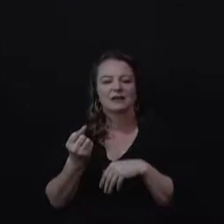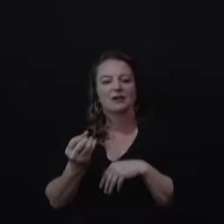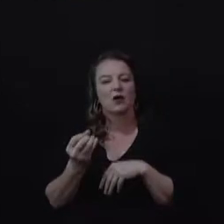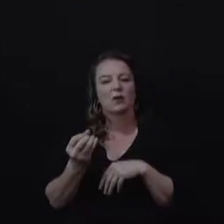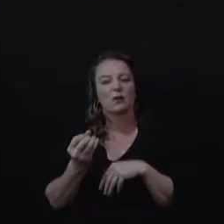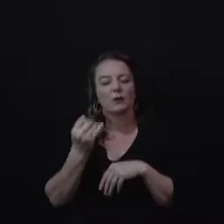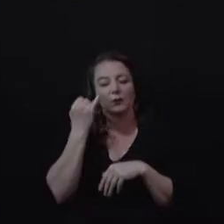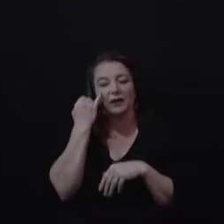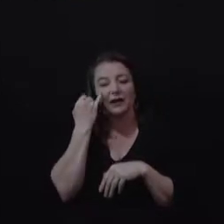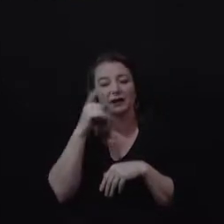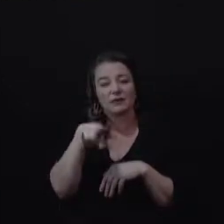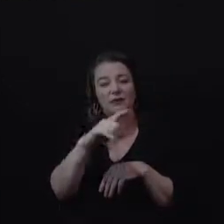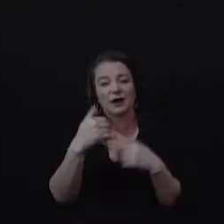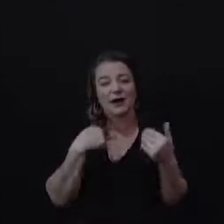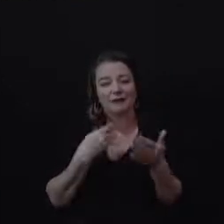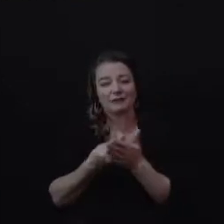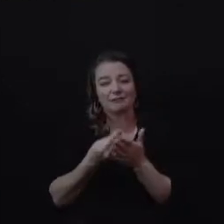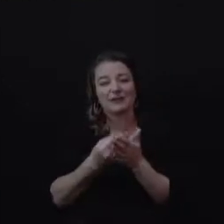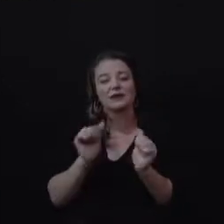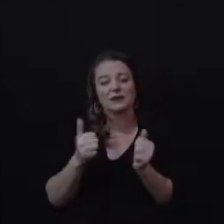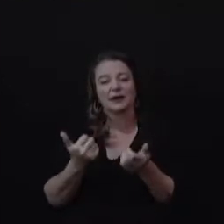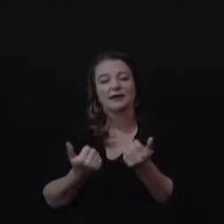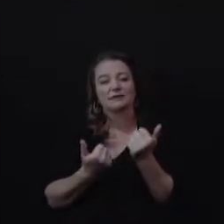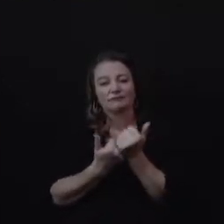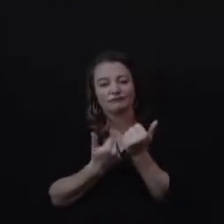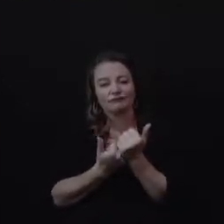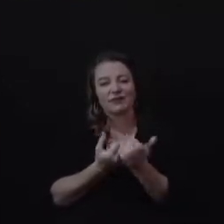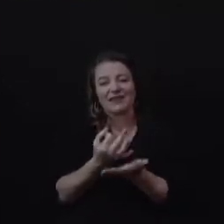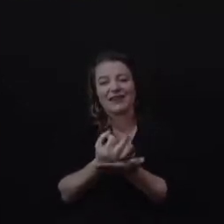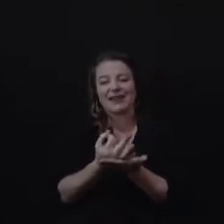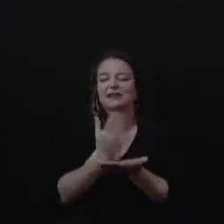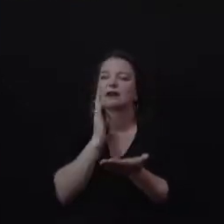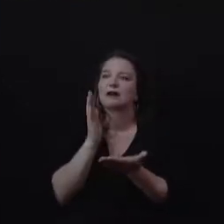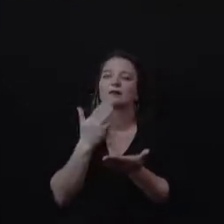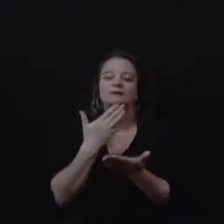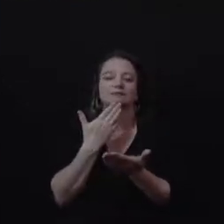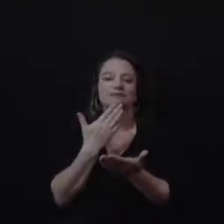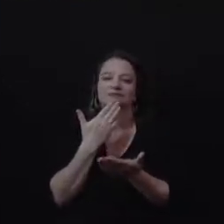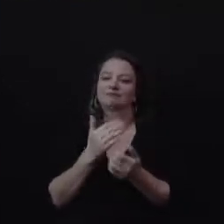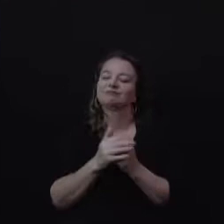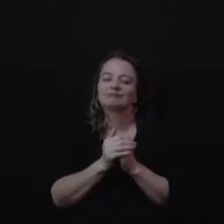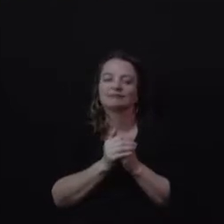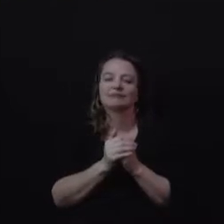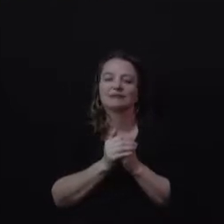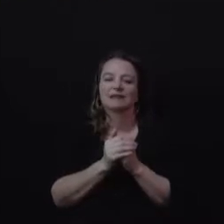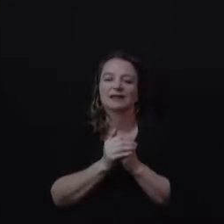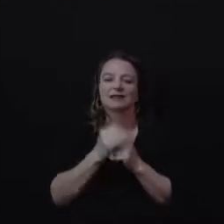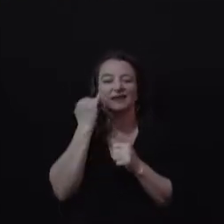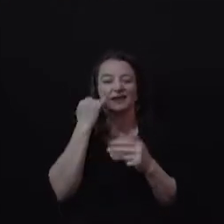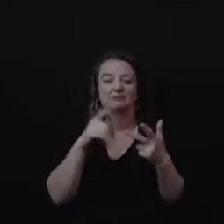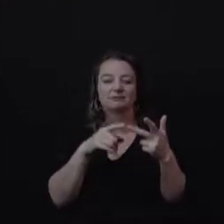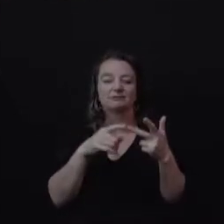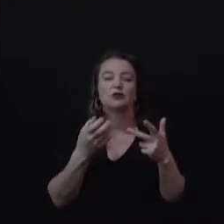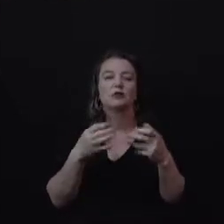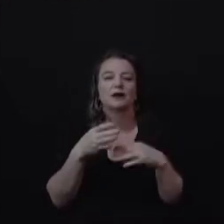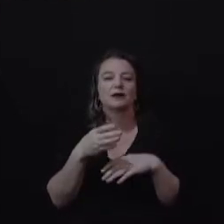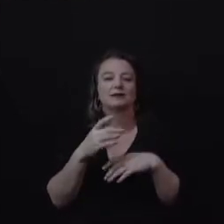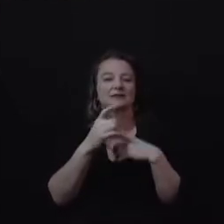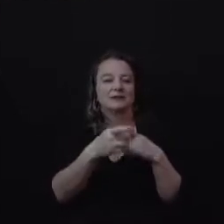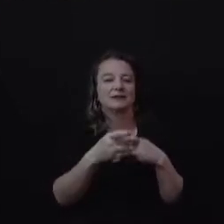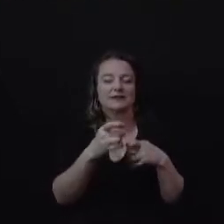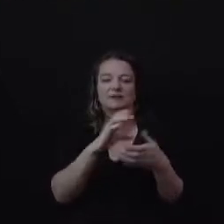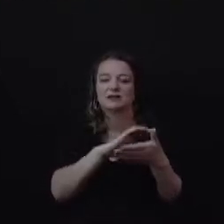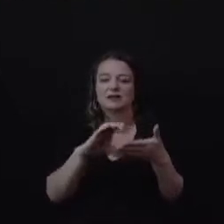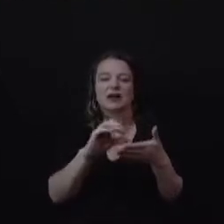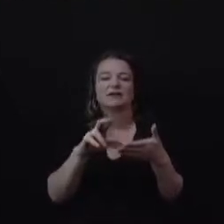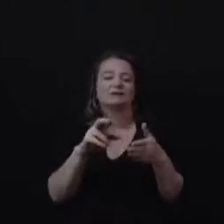if you have the means to support us financially, we would appreciate that. And so if you want to drop some cash or check at the foyer